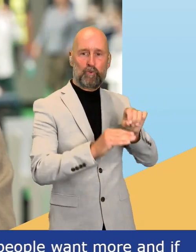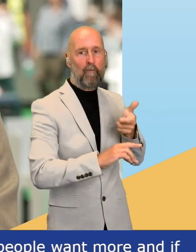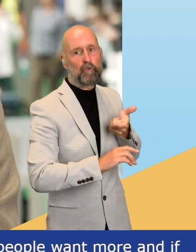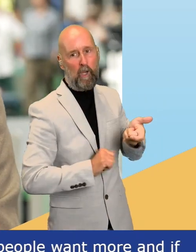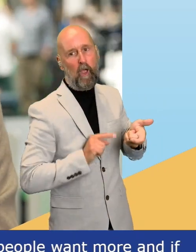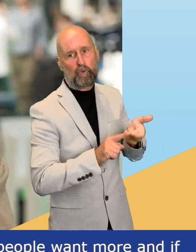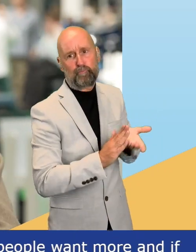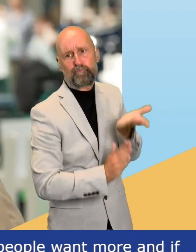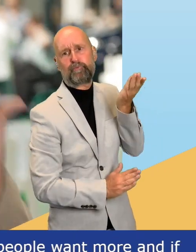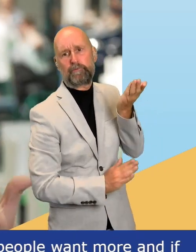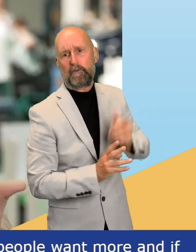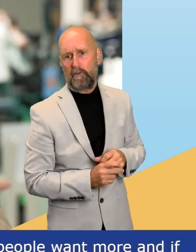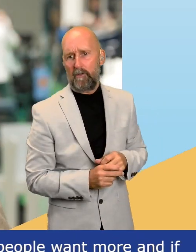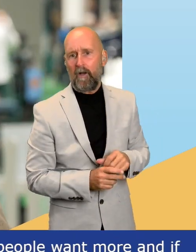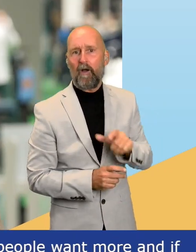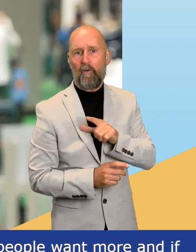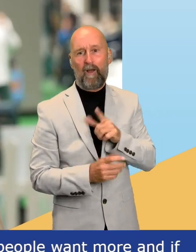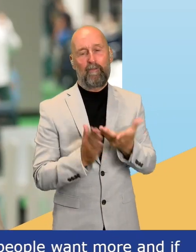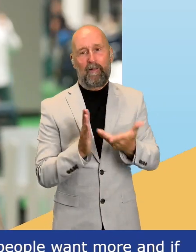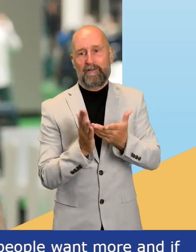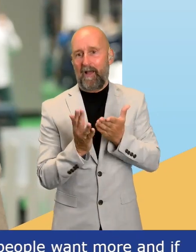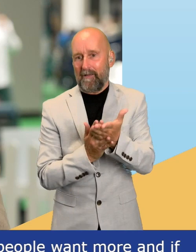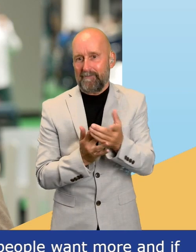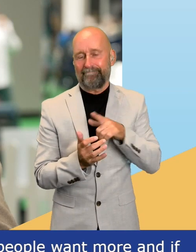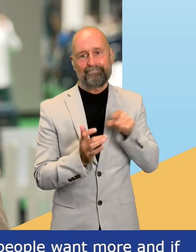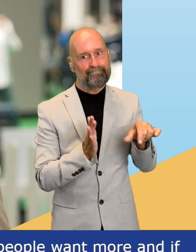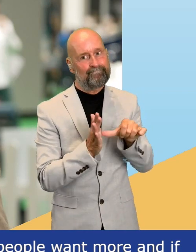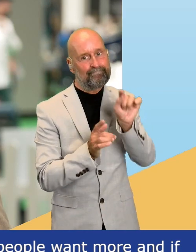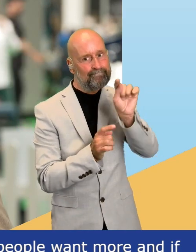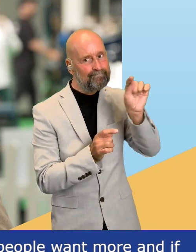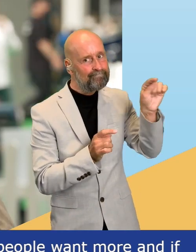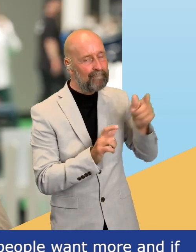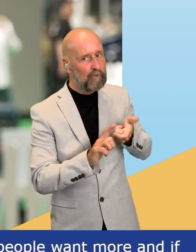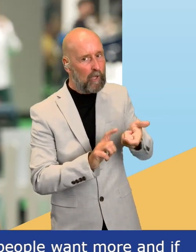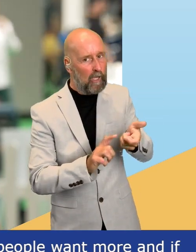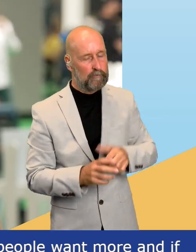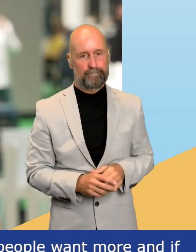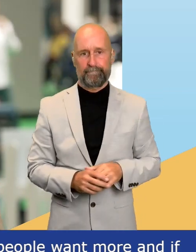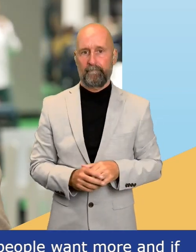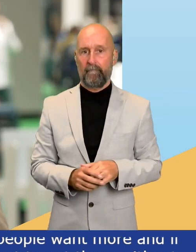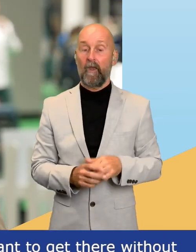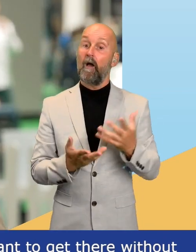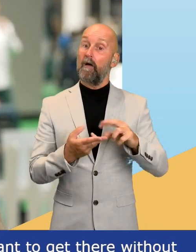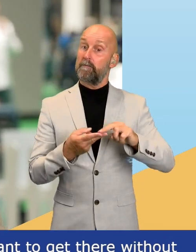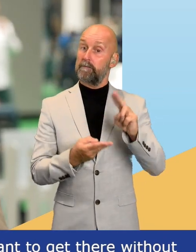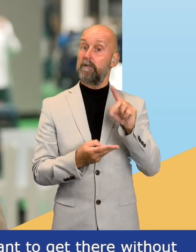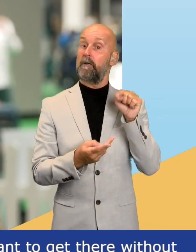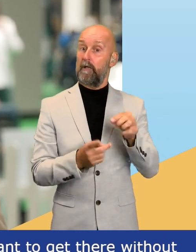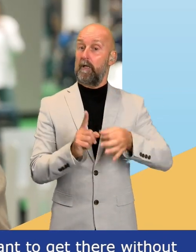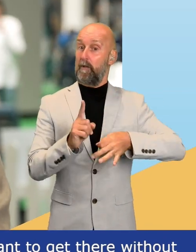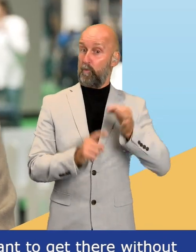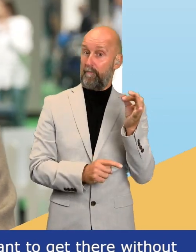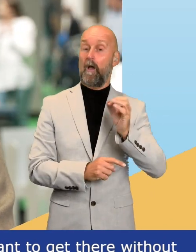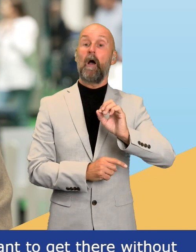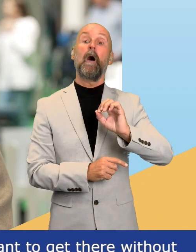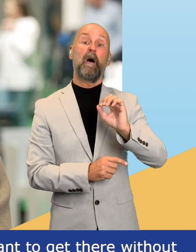way, particularly with the accessibility issues with public charging. So yeah, most of the advancements we're seeing are around the batteries themselves. And